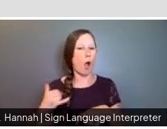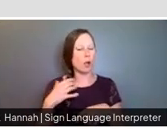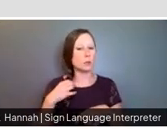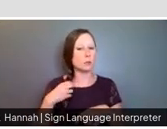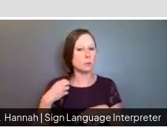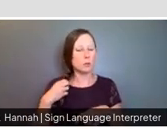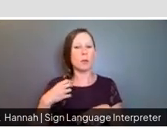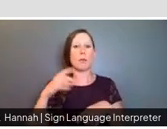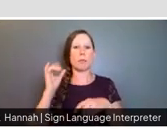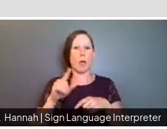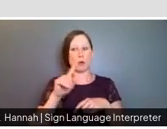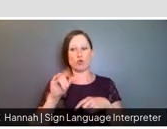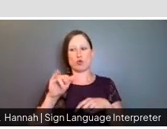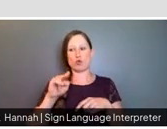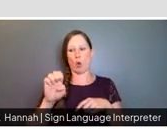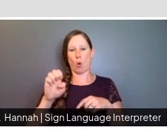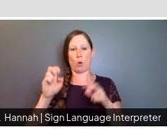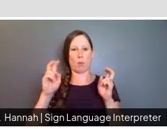successful IPO.